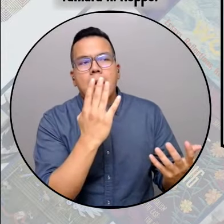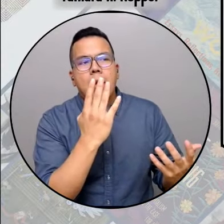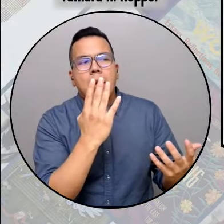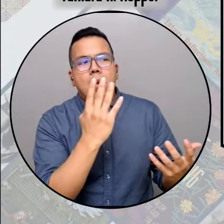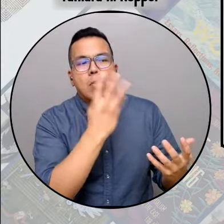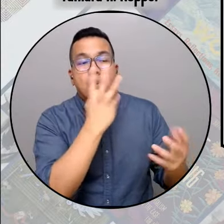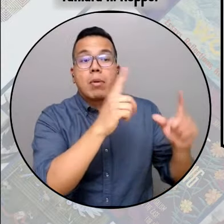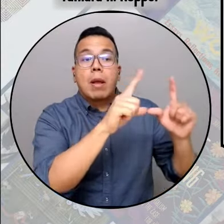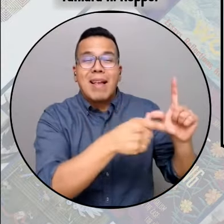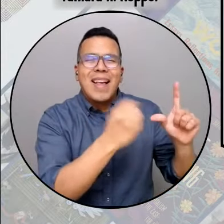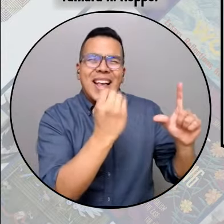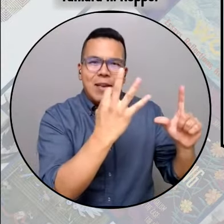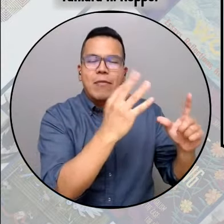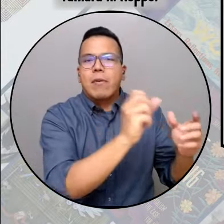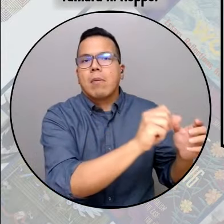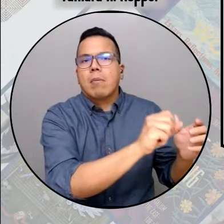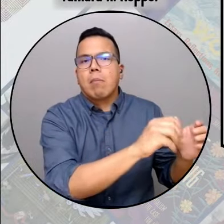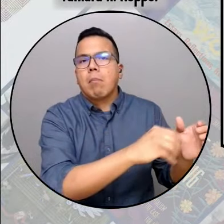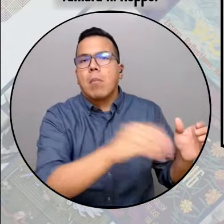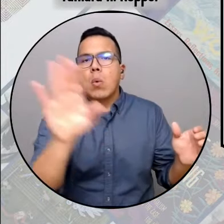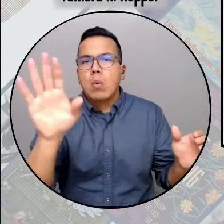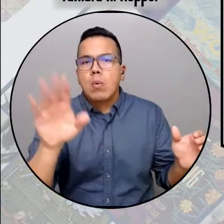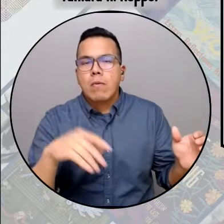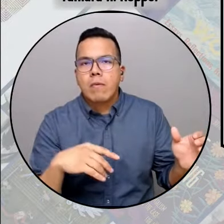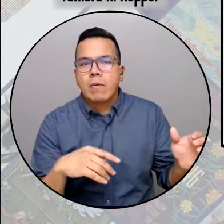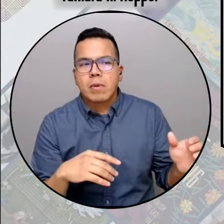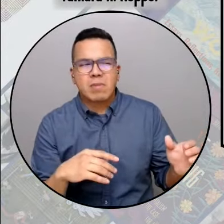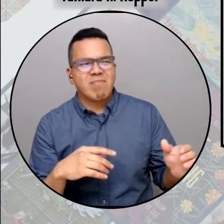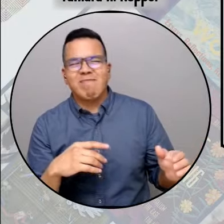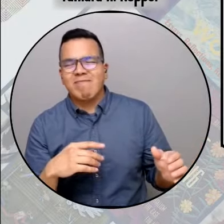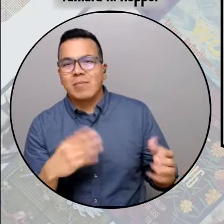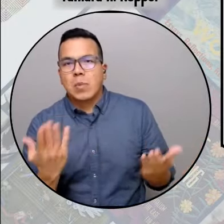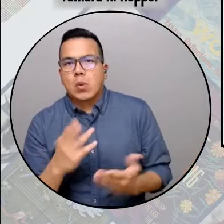able to enter into the United States, right? Even if it meant